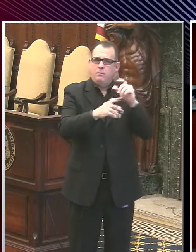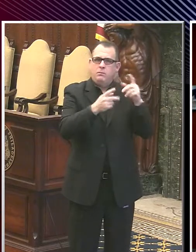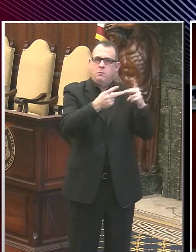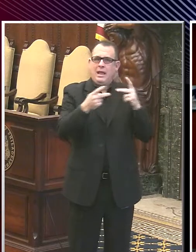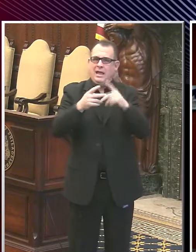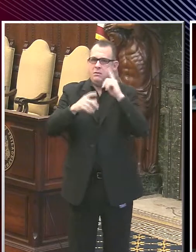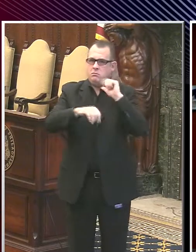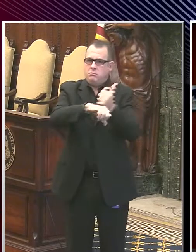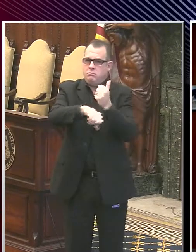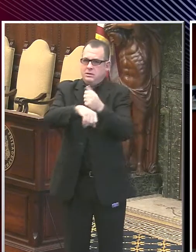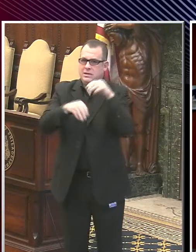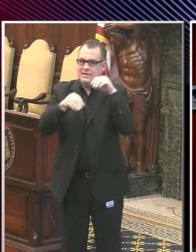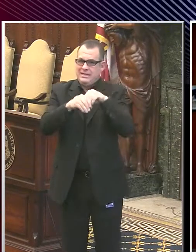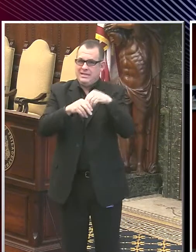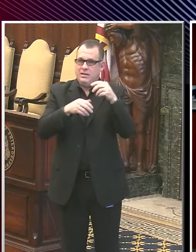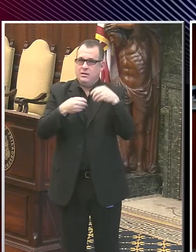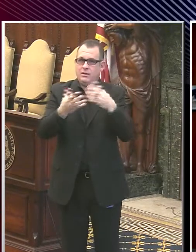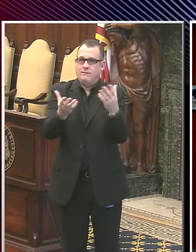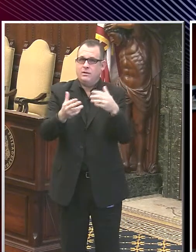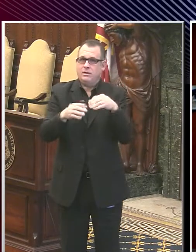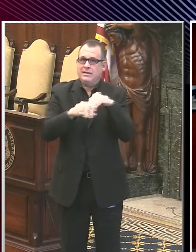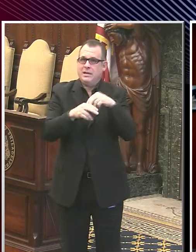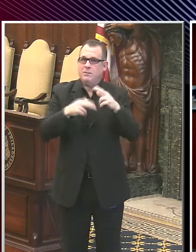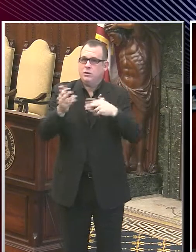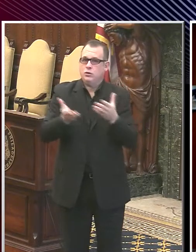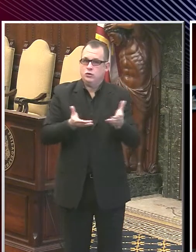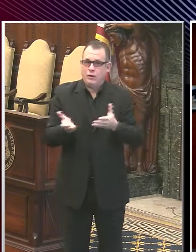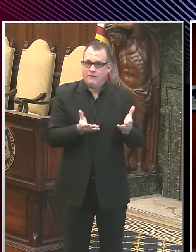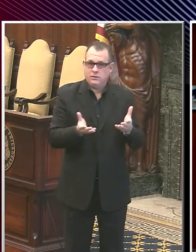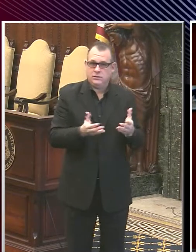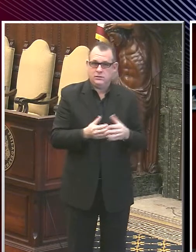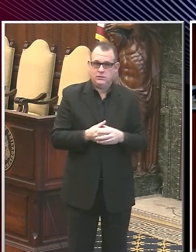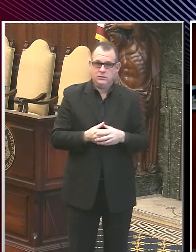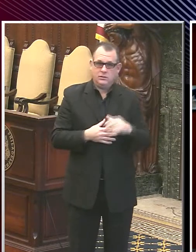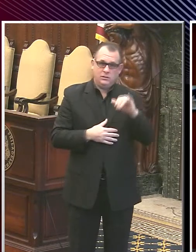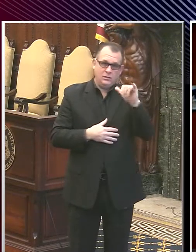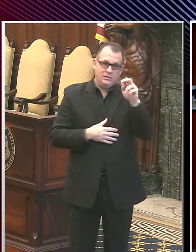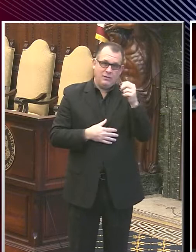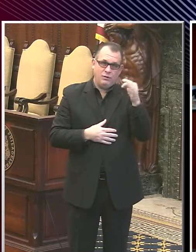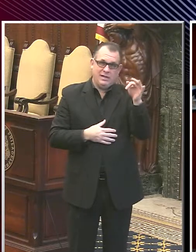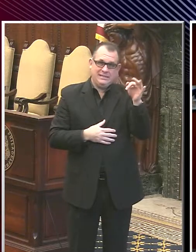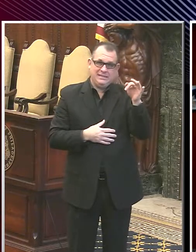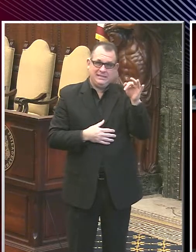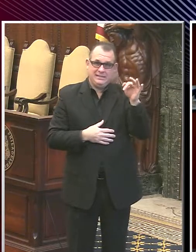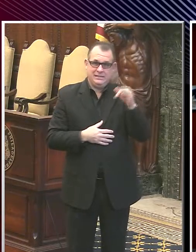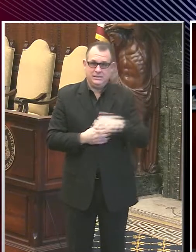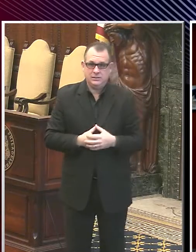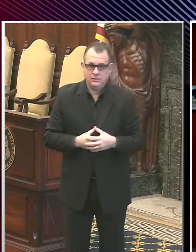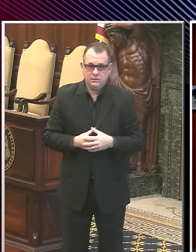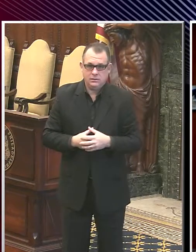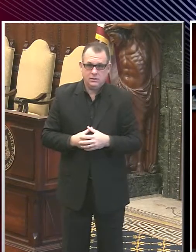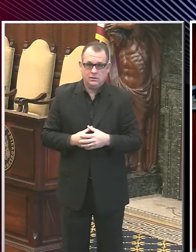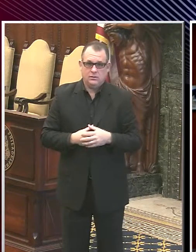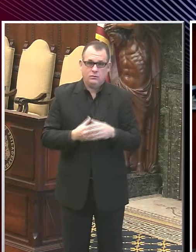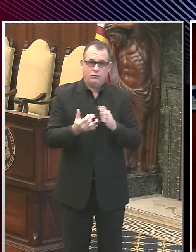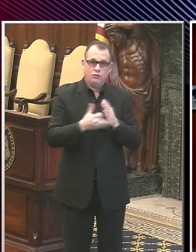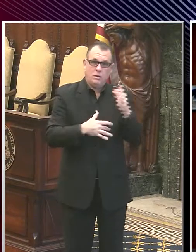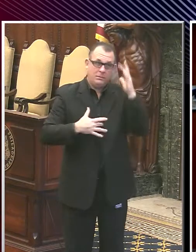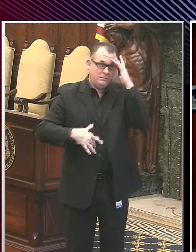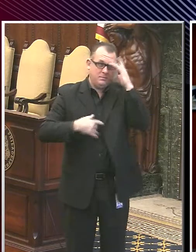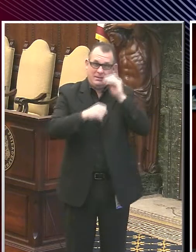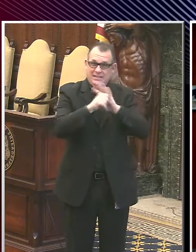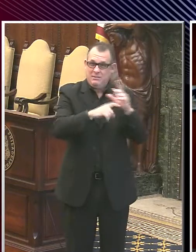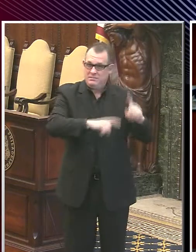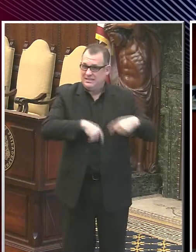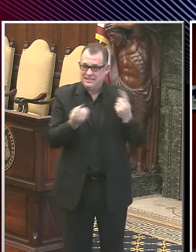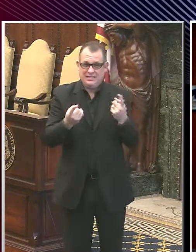for limited in-building services starting a week from today, Tuesday, January 19th. Throughout the pandemic, the Free Library has